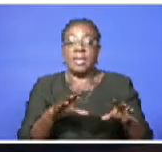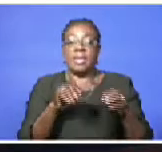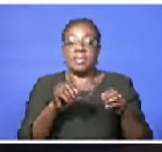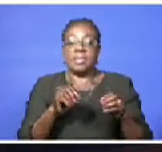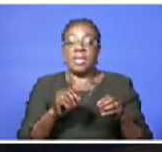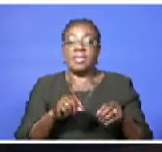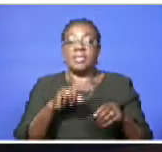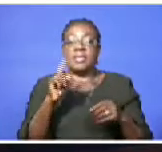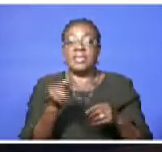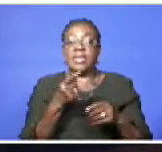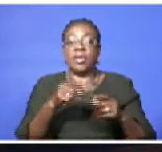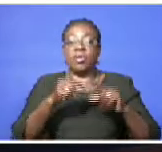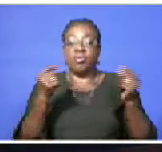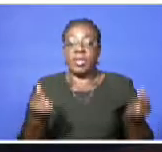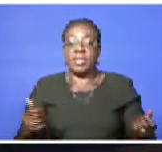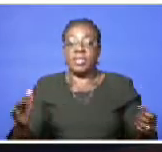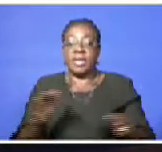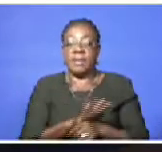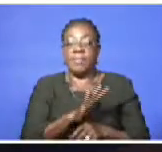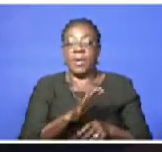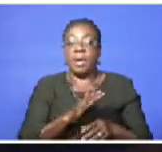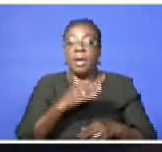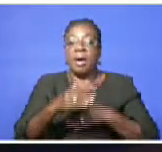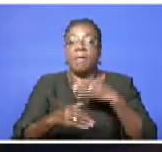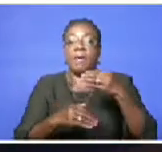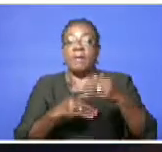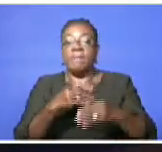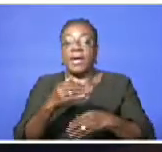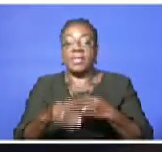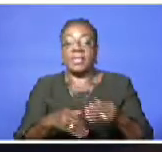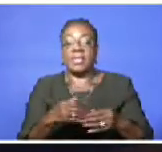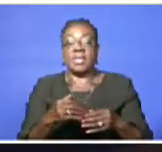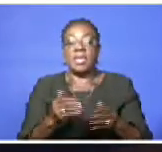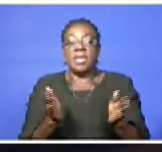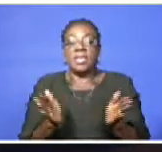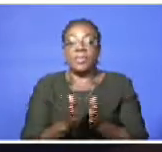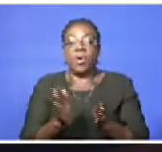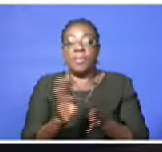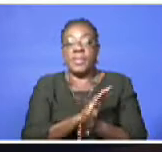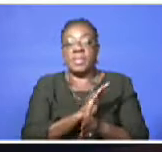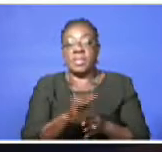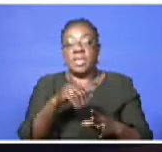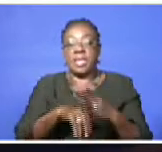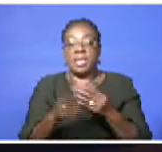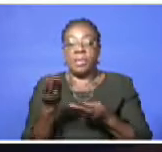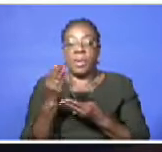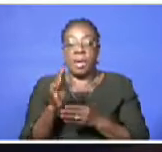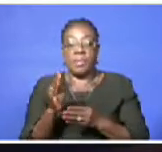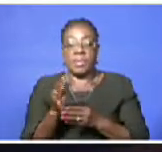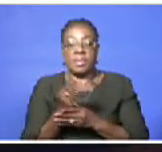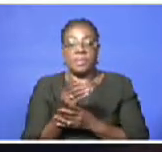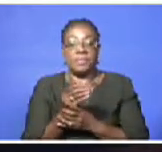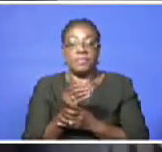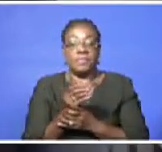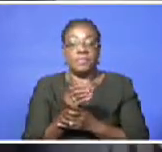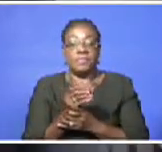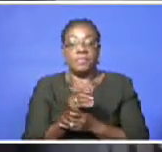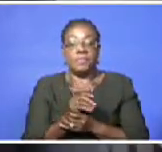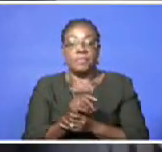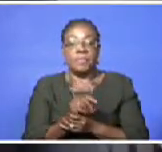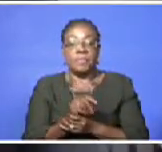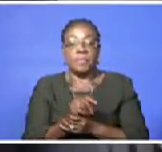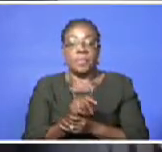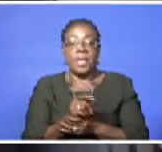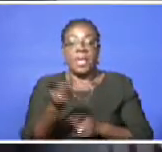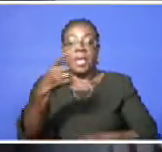greatest impact on advancing the development of micro and small businesses in the Bahamas than any institution. In the